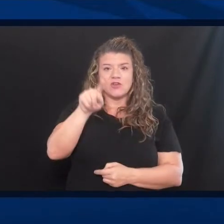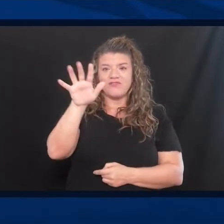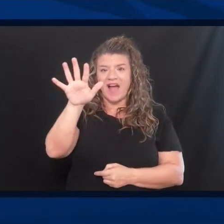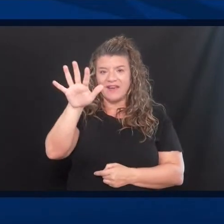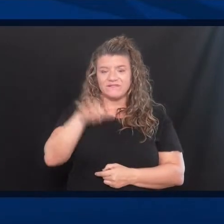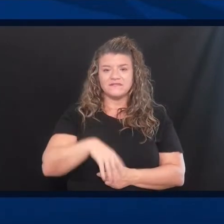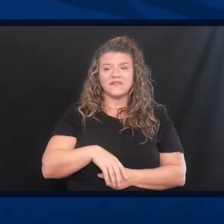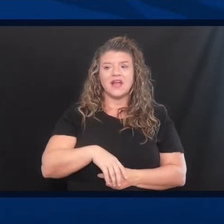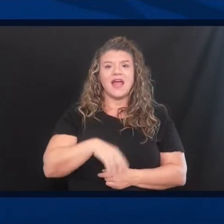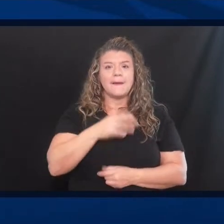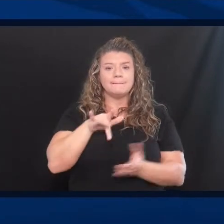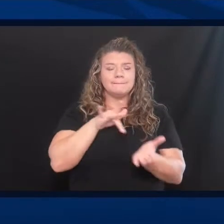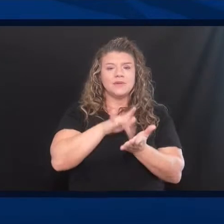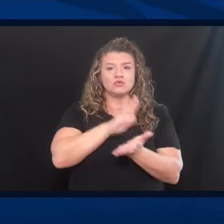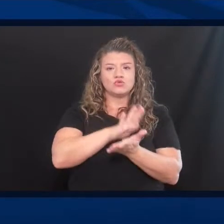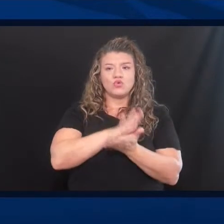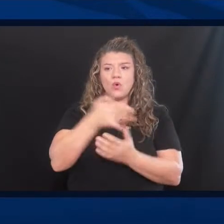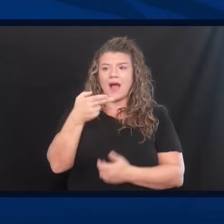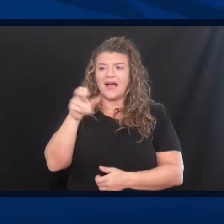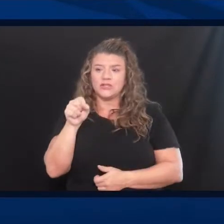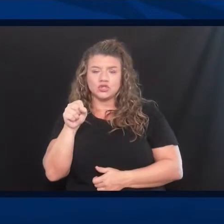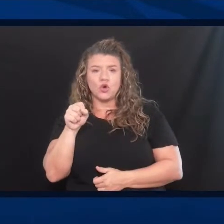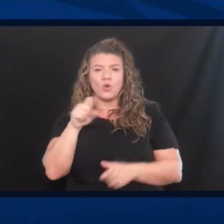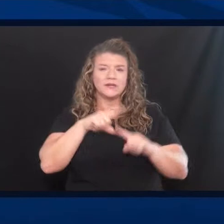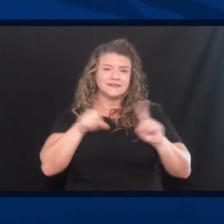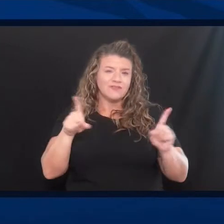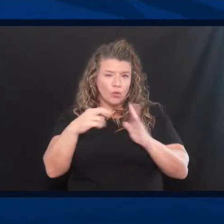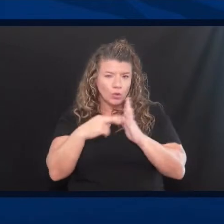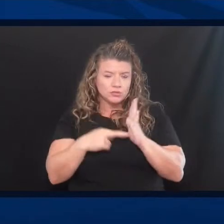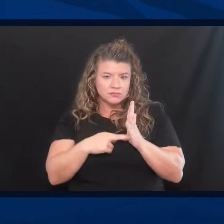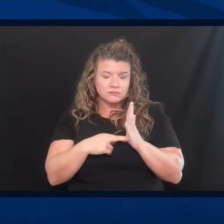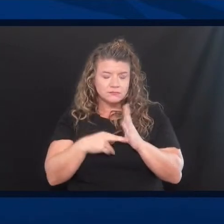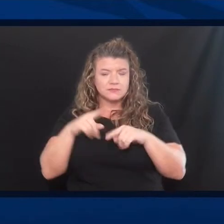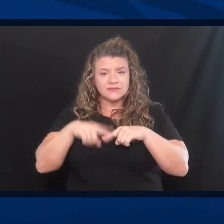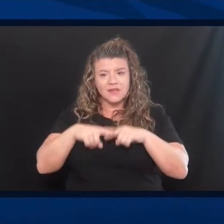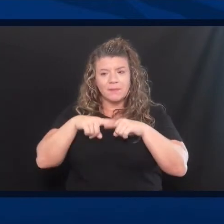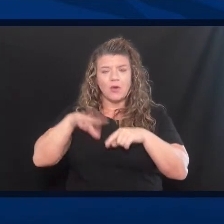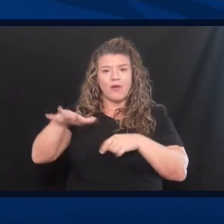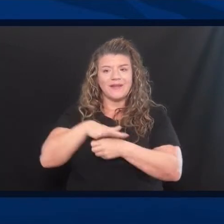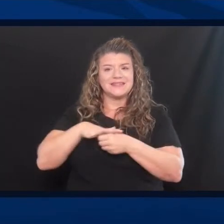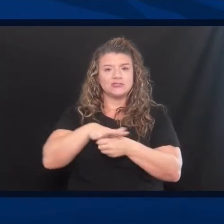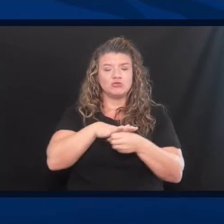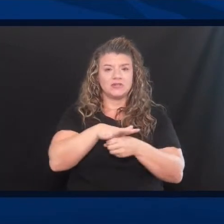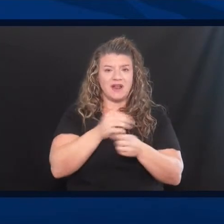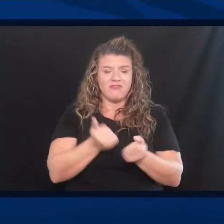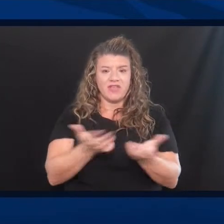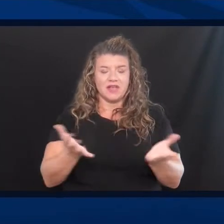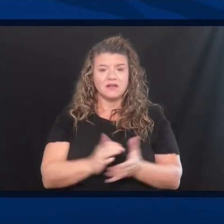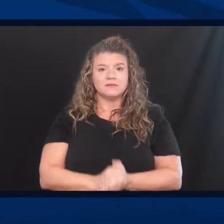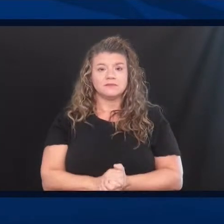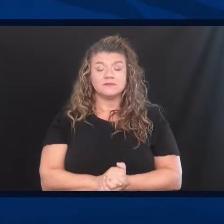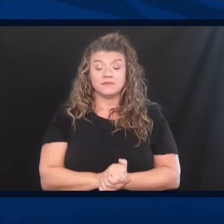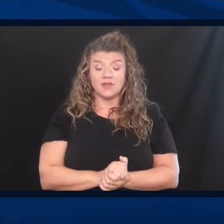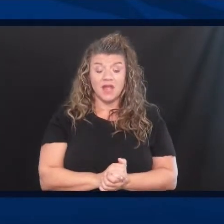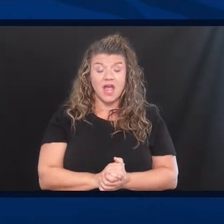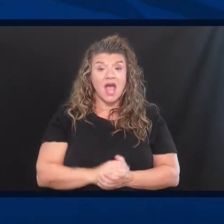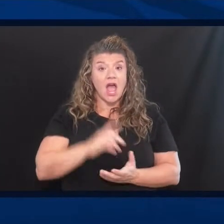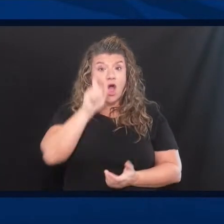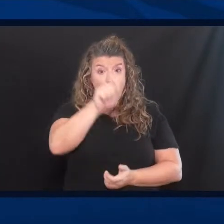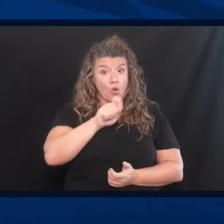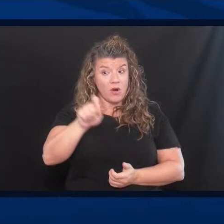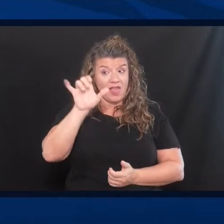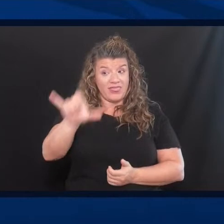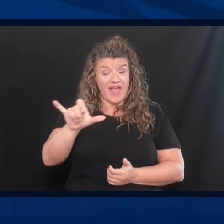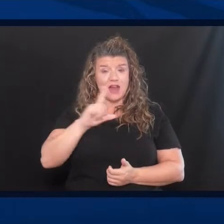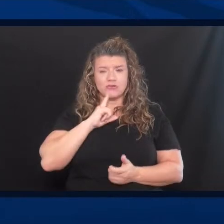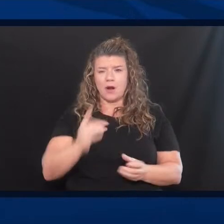and then once you get to middle school and high school, it gets different depending on the district, et cetera. I was pointing out that there are